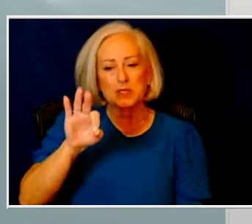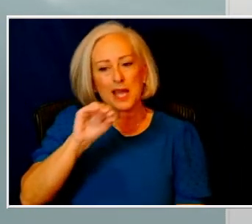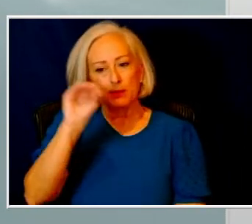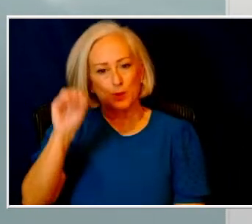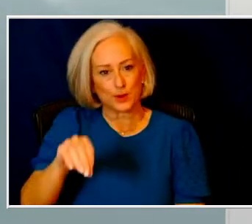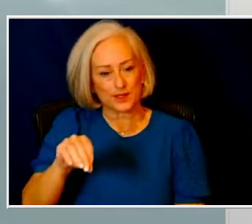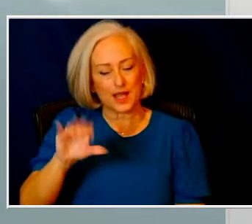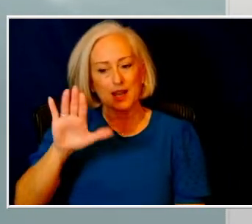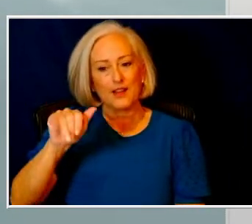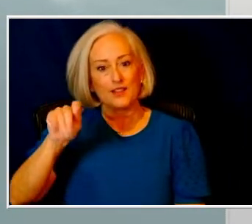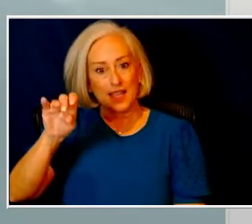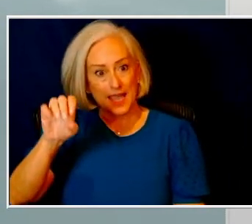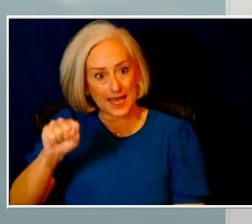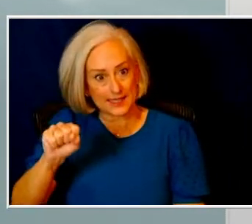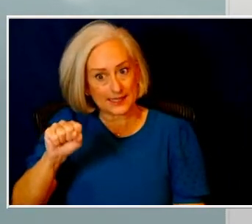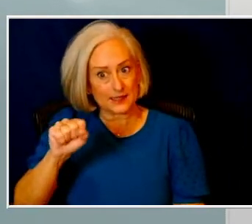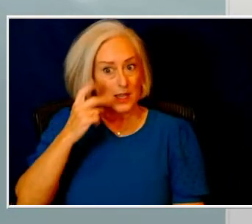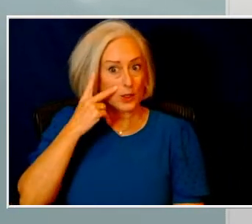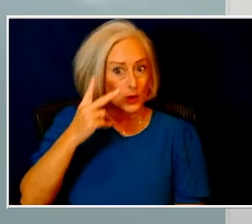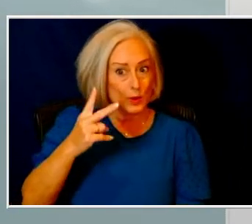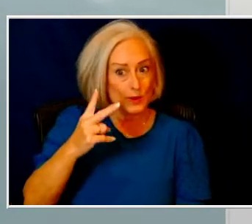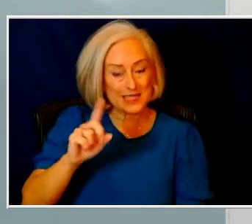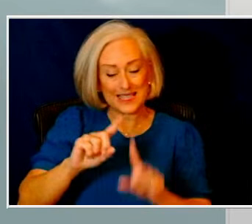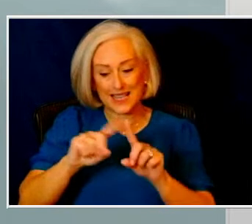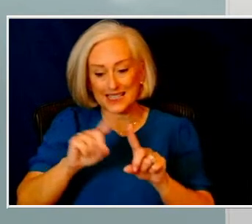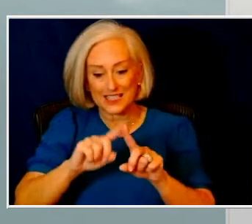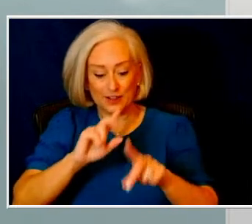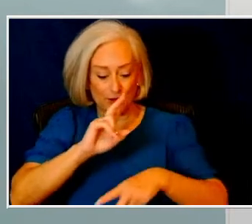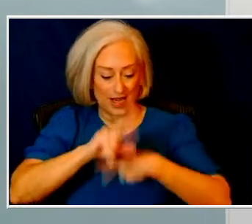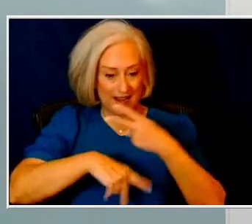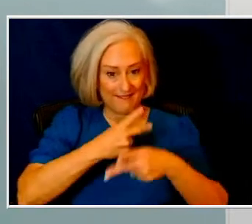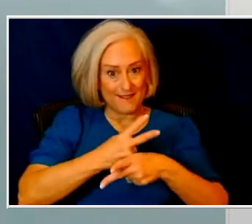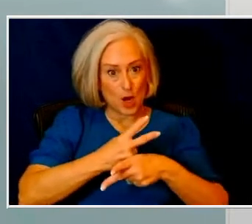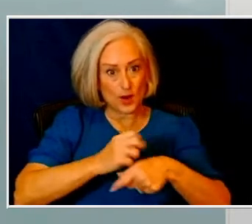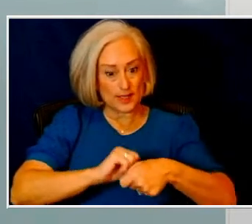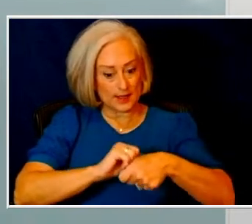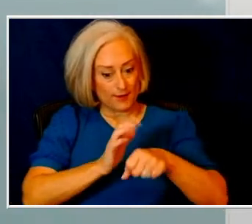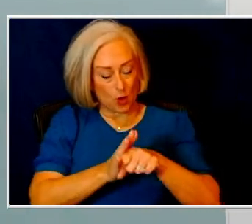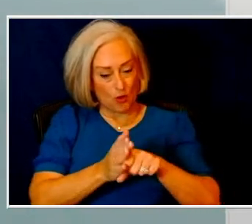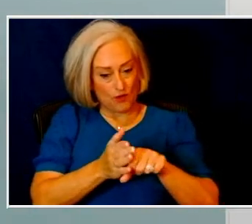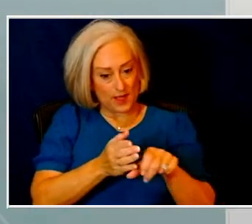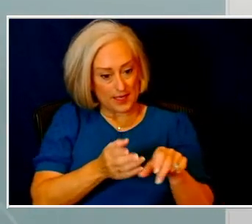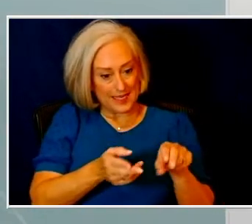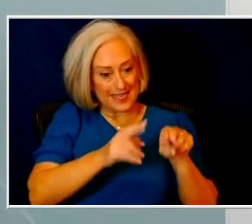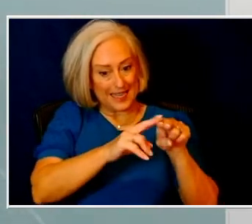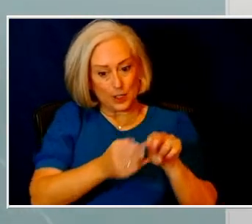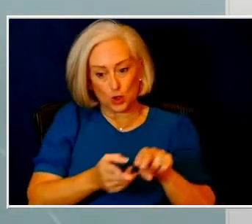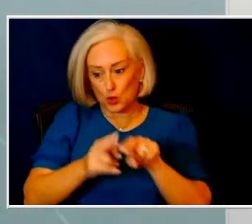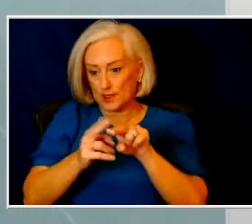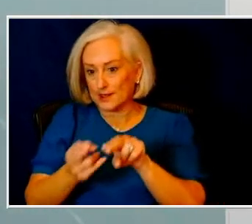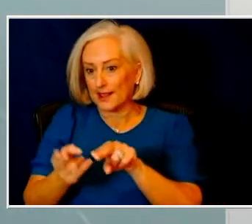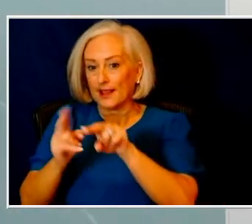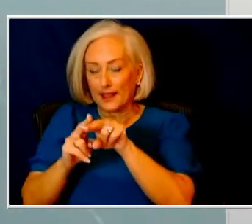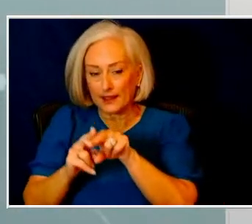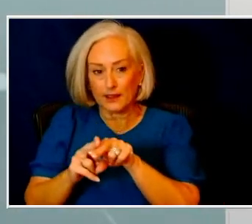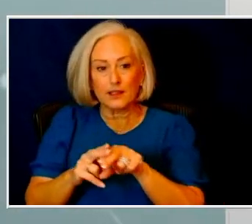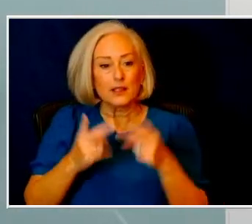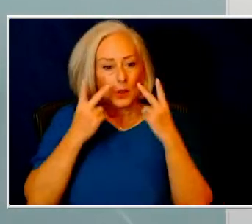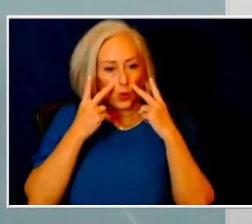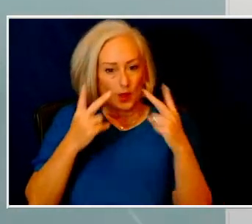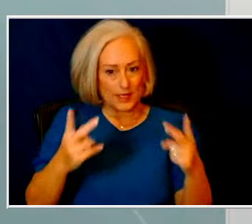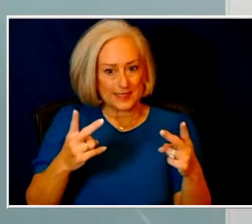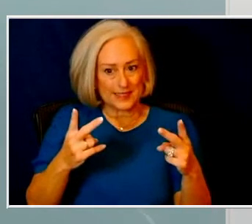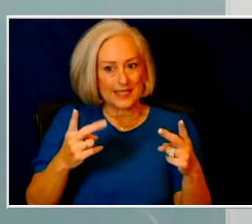starting to see the rise of different variants. If you look at other areas of the world, those variants have pushed up even higher. And we expect those variants to come through.